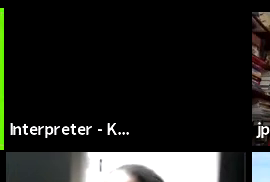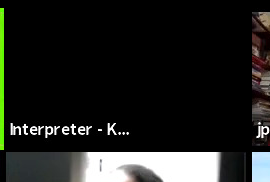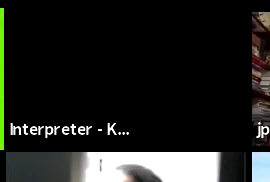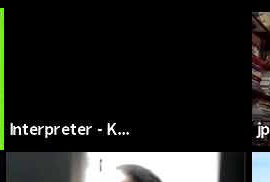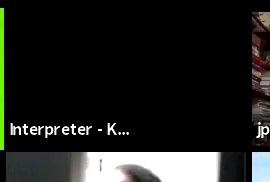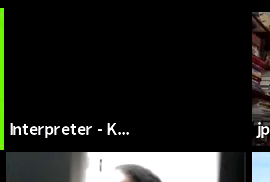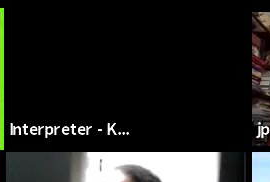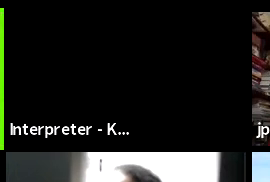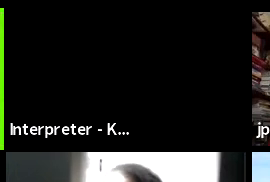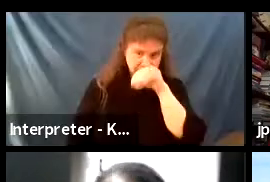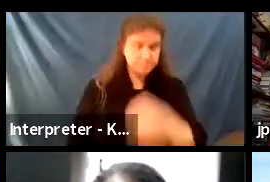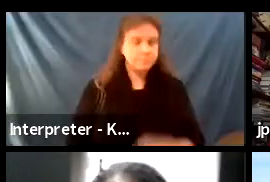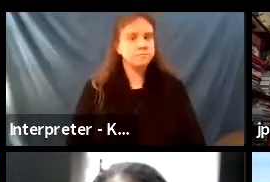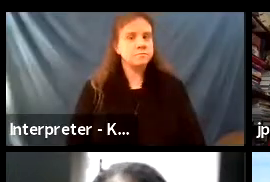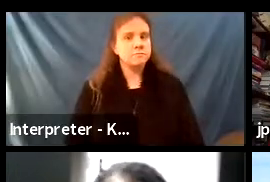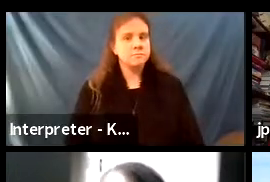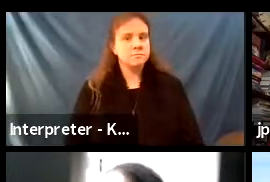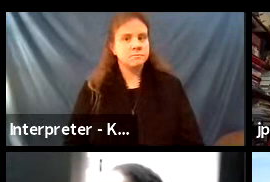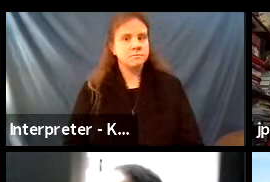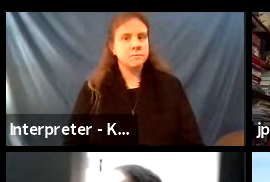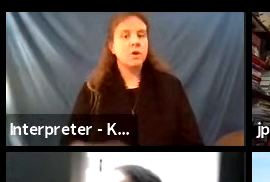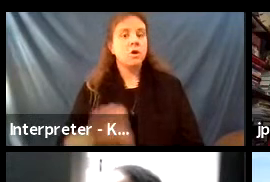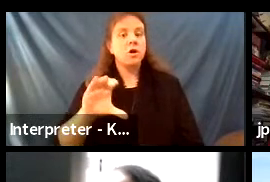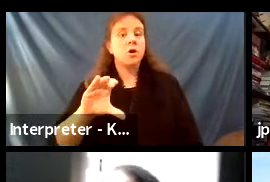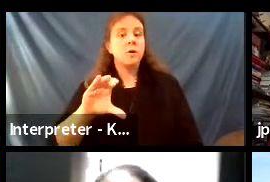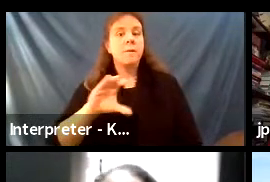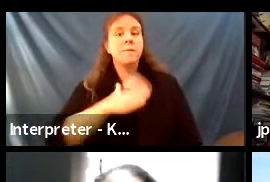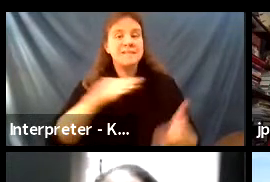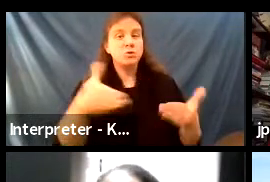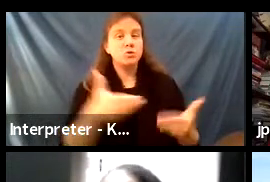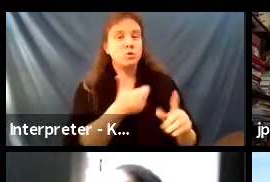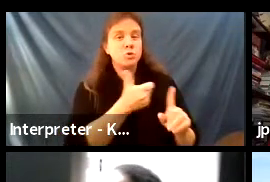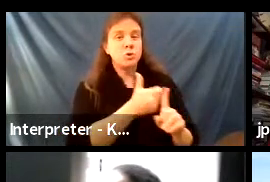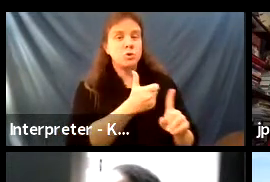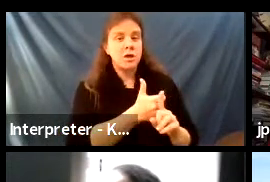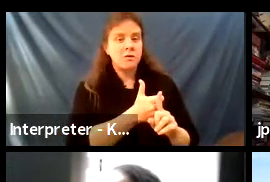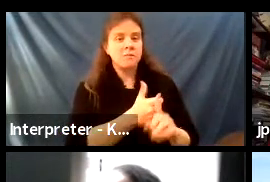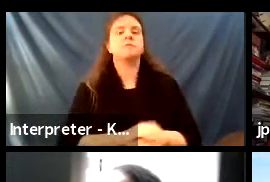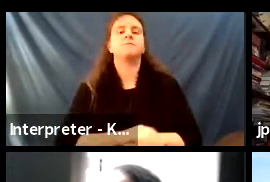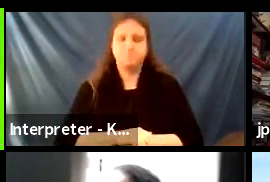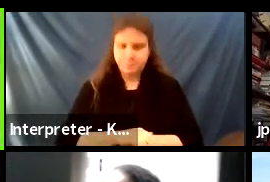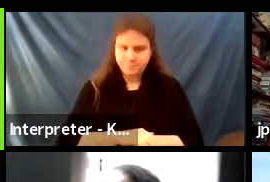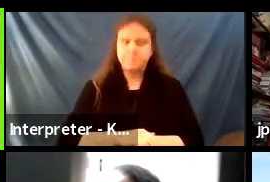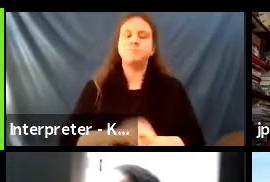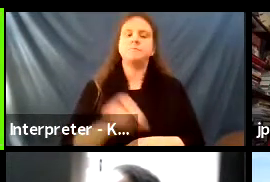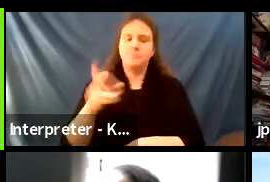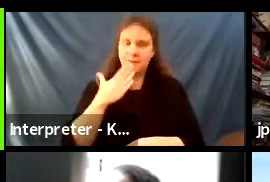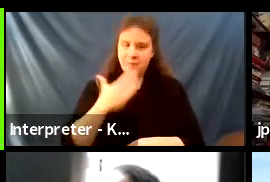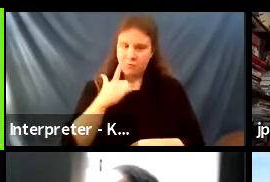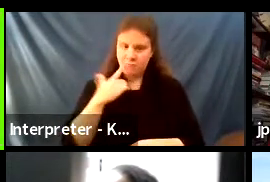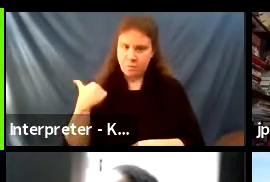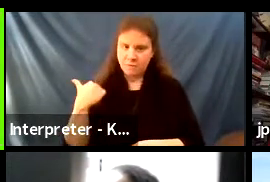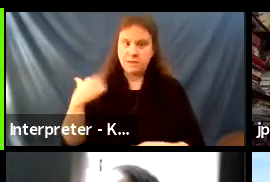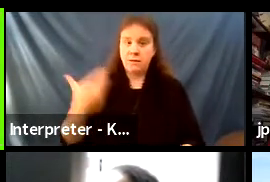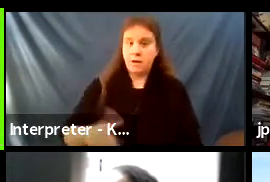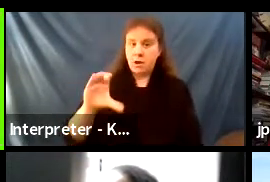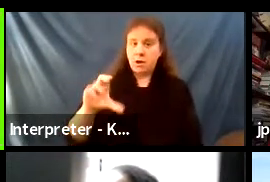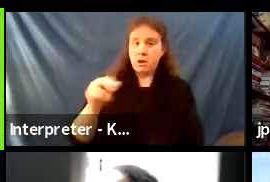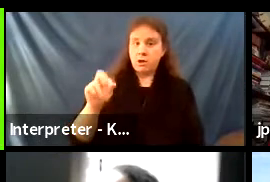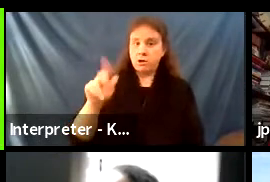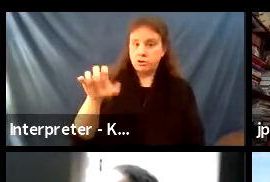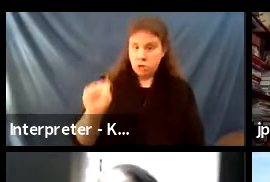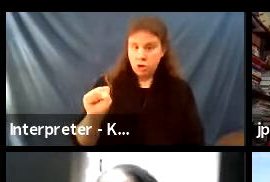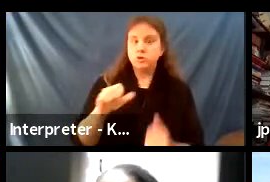Very helpful. I just wanted to emphasize. Charles, why don't you introduce yourself? Oh, yeah. Thank you, Bobby. Charles Bakke with the